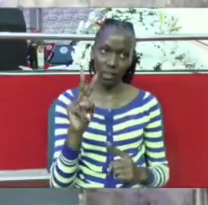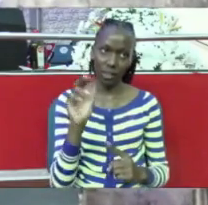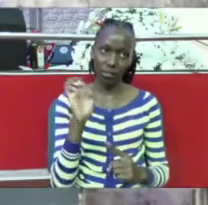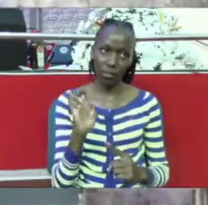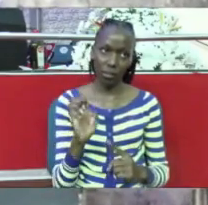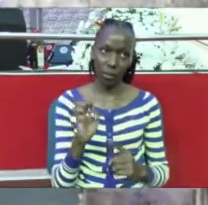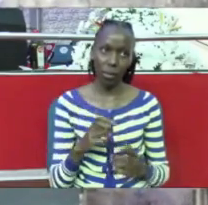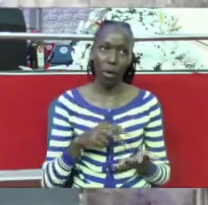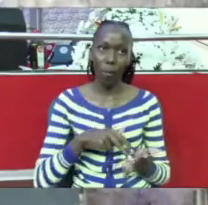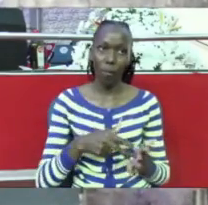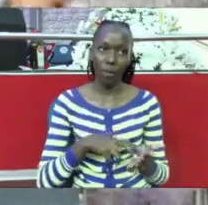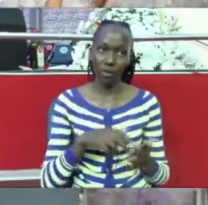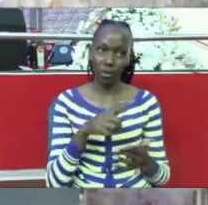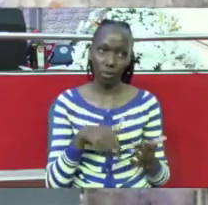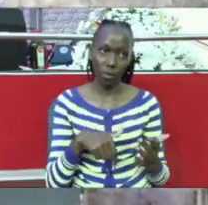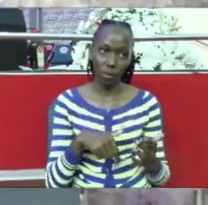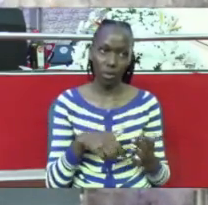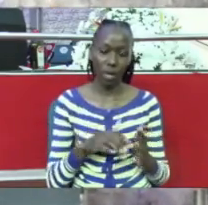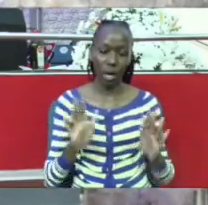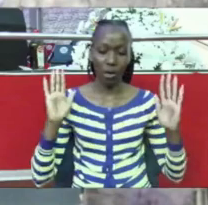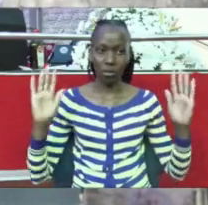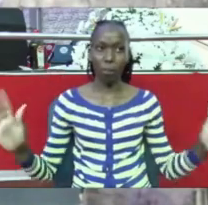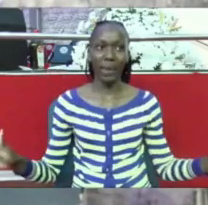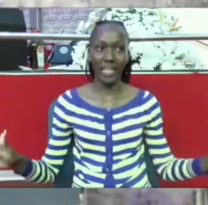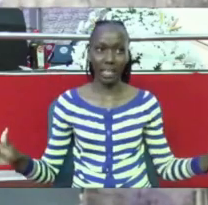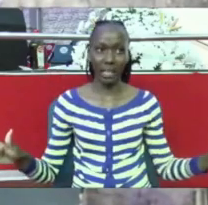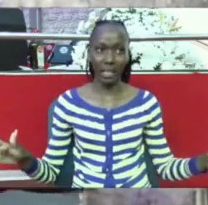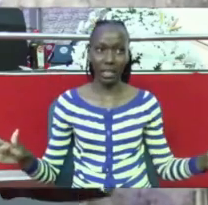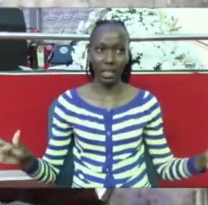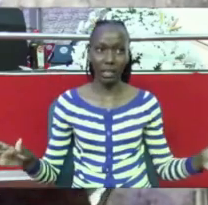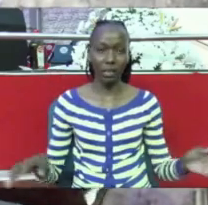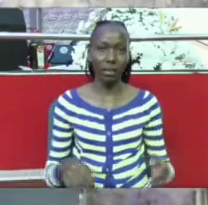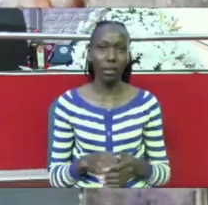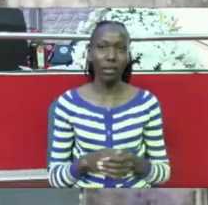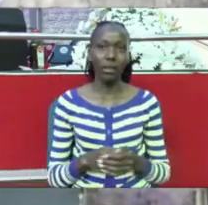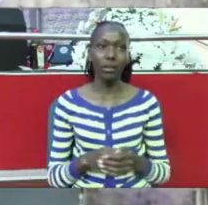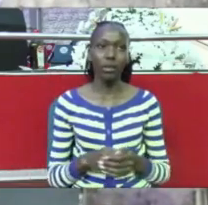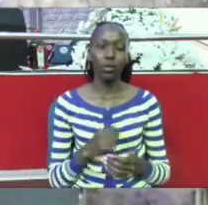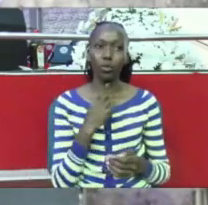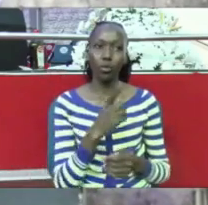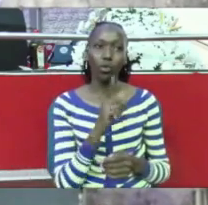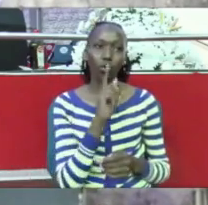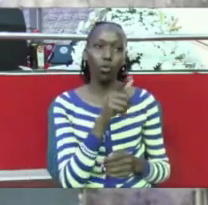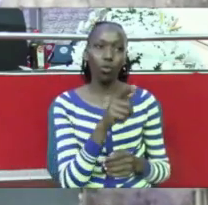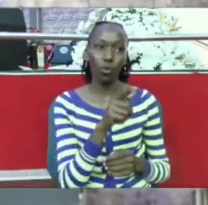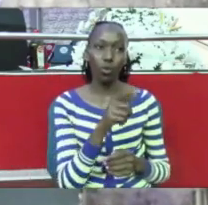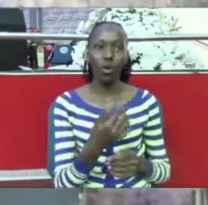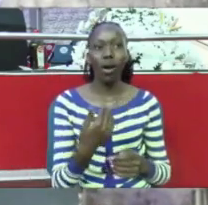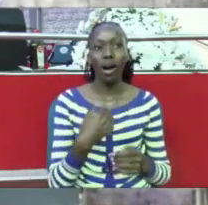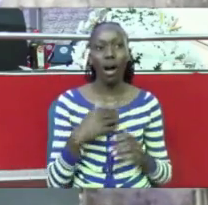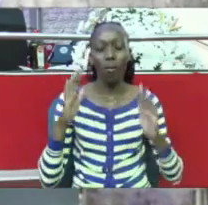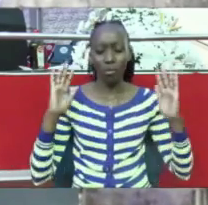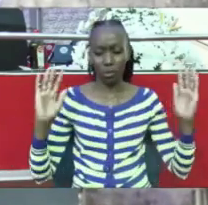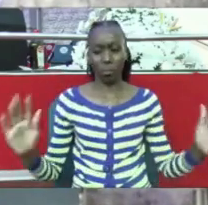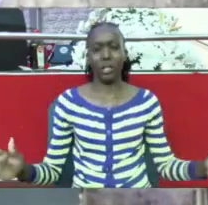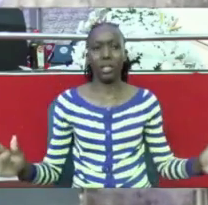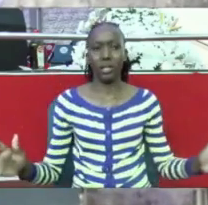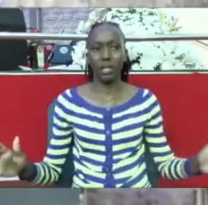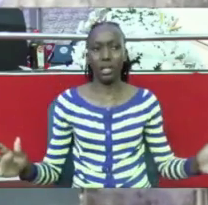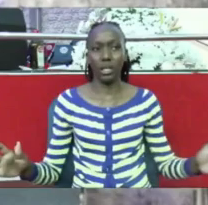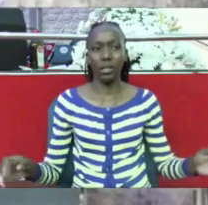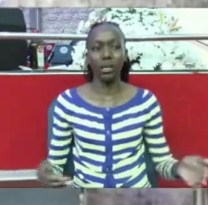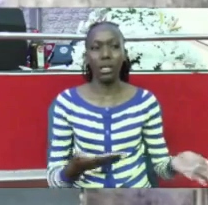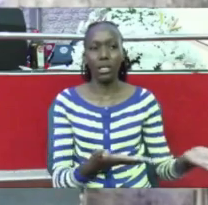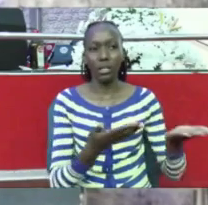have a big capacity. Utakuwa na uwezo mkubwa. To receive more from God. Kupokea zaidi kutoka kwa Mungu.